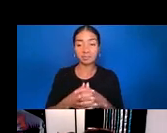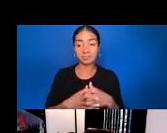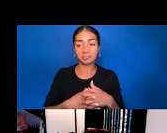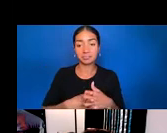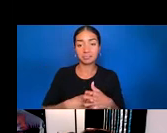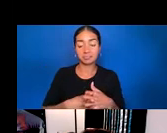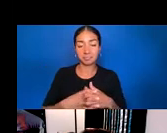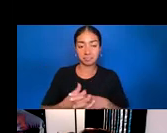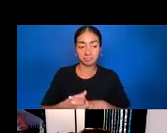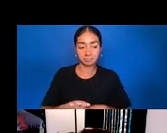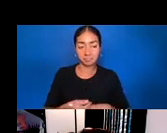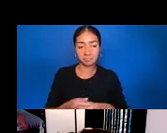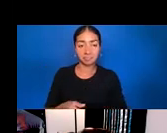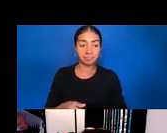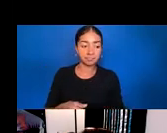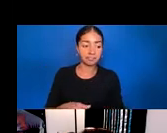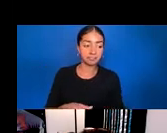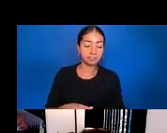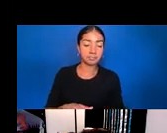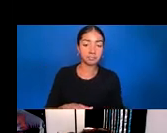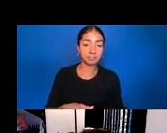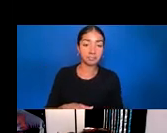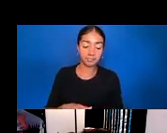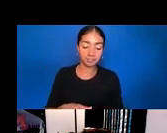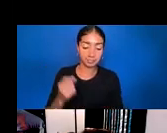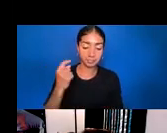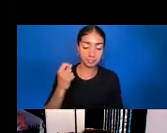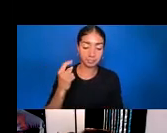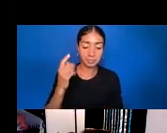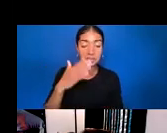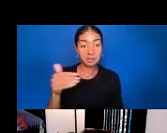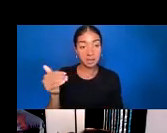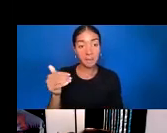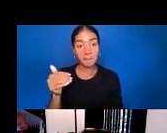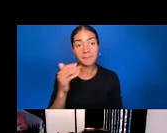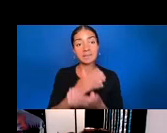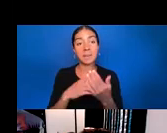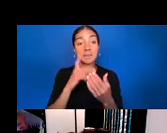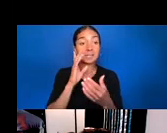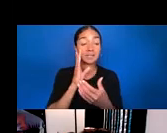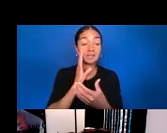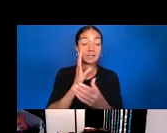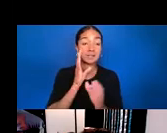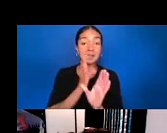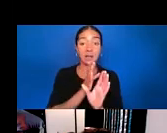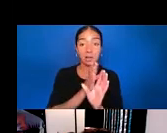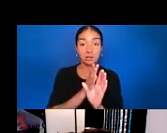So some of the psychological terms and reactions, you might hear people say